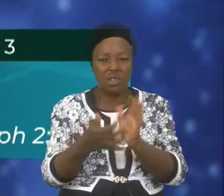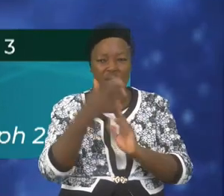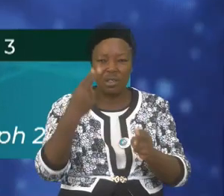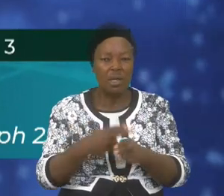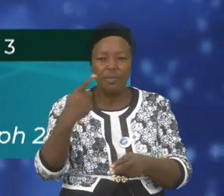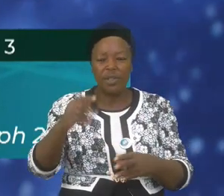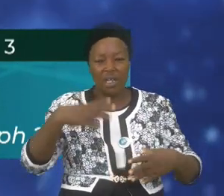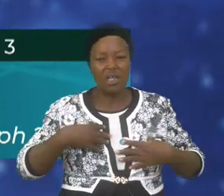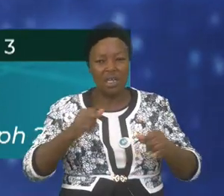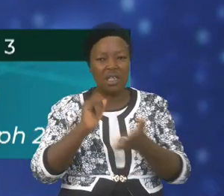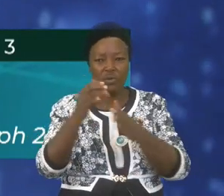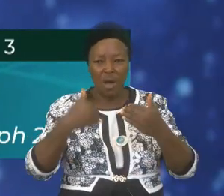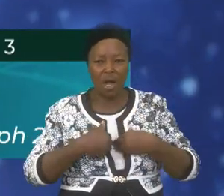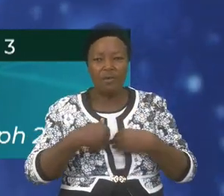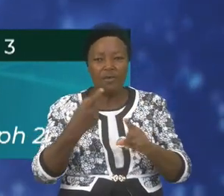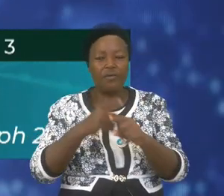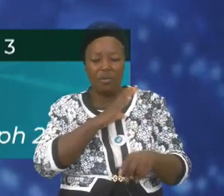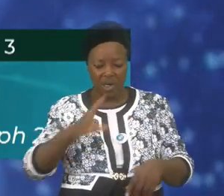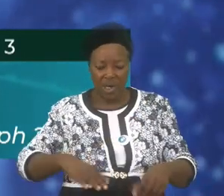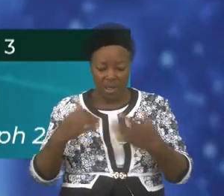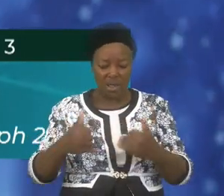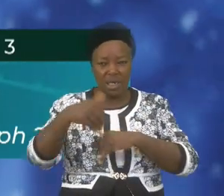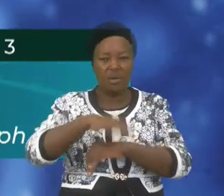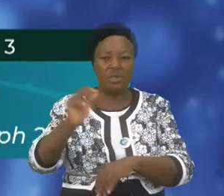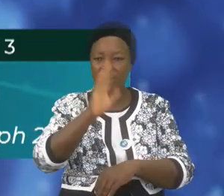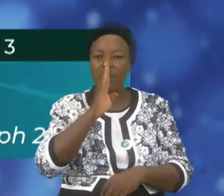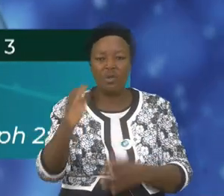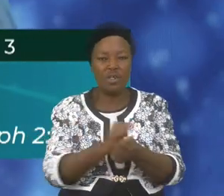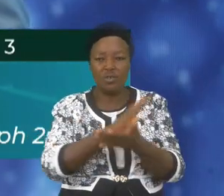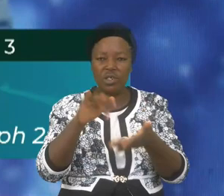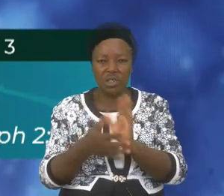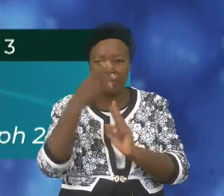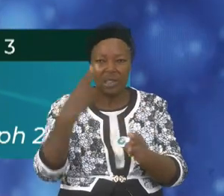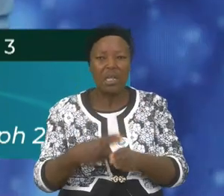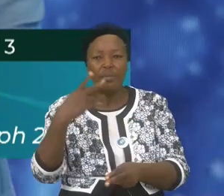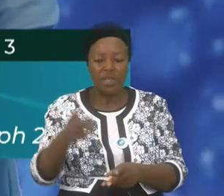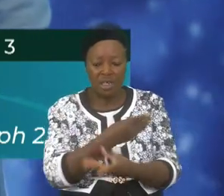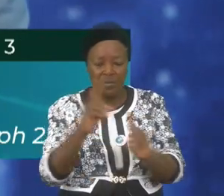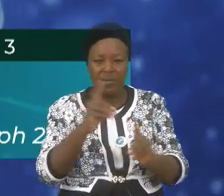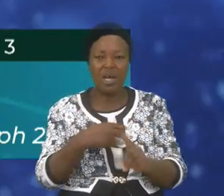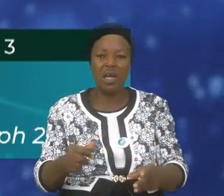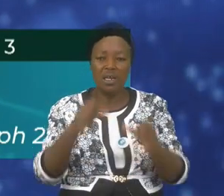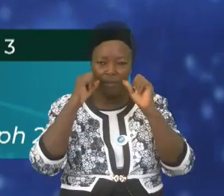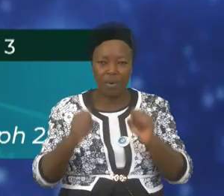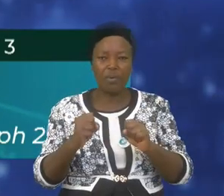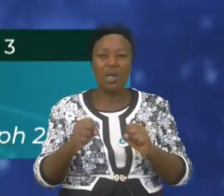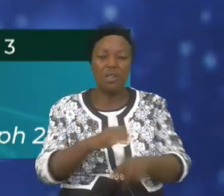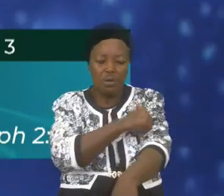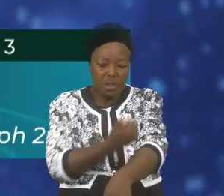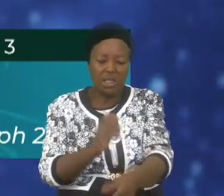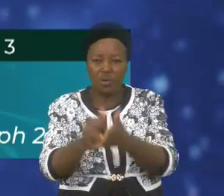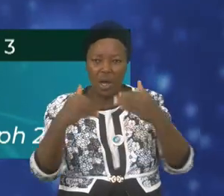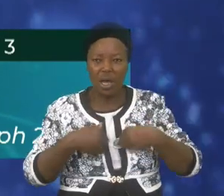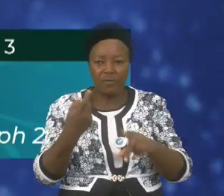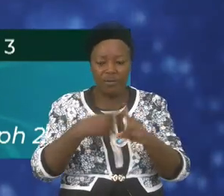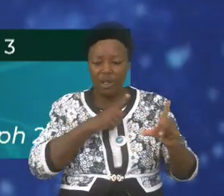destroyed. The deliverance dominion you have from the Lord tonight will never be destroyed. And the king shall not